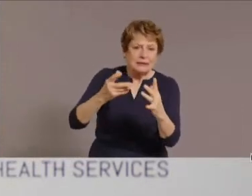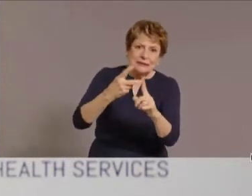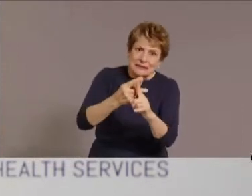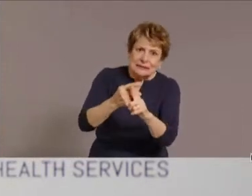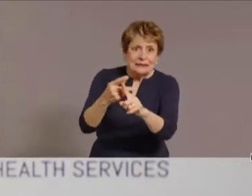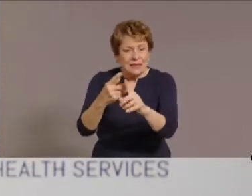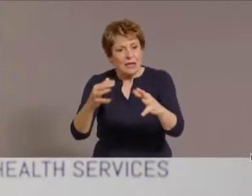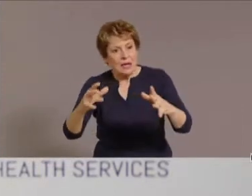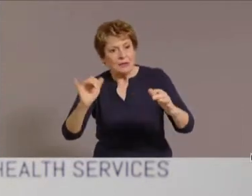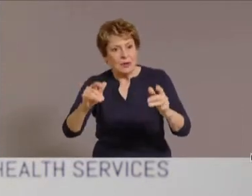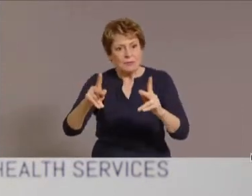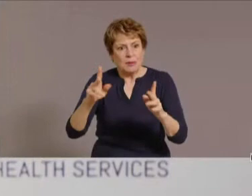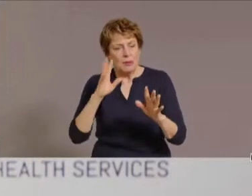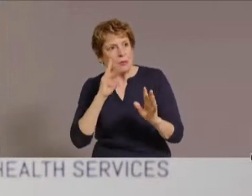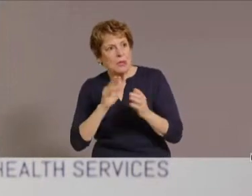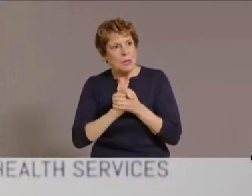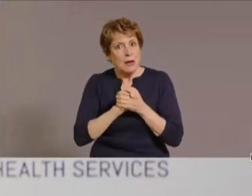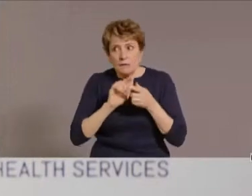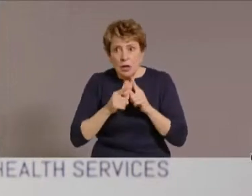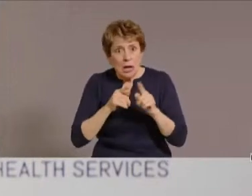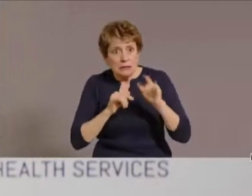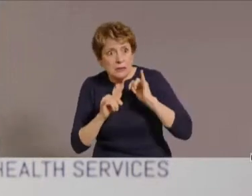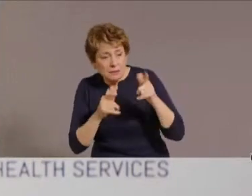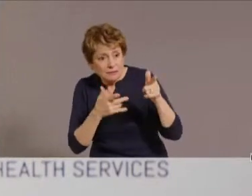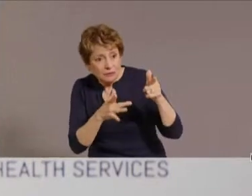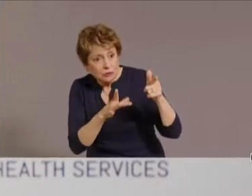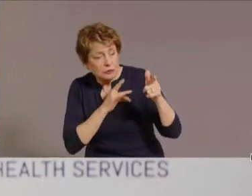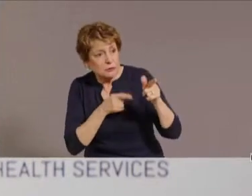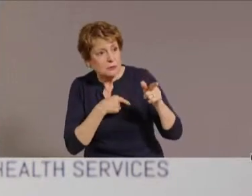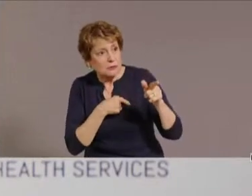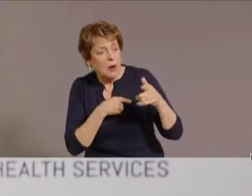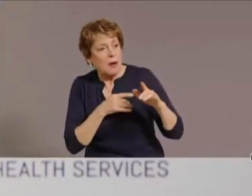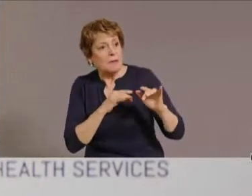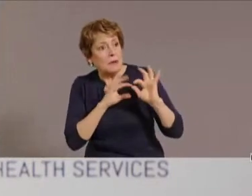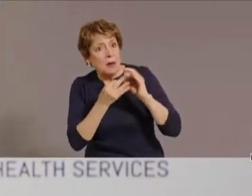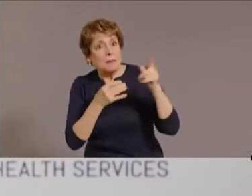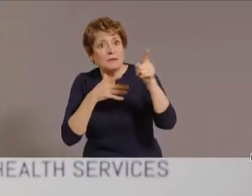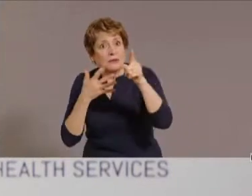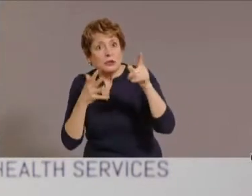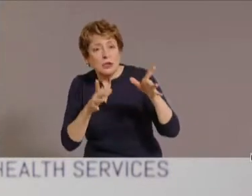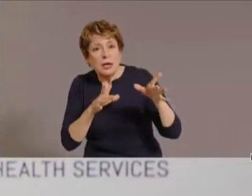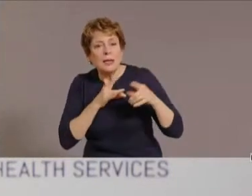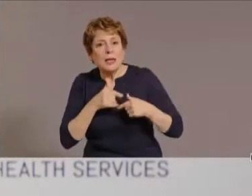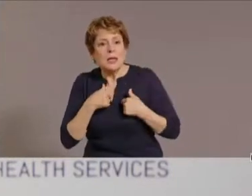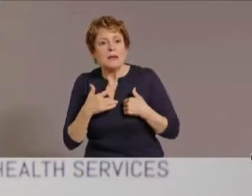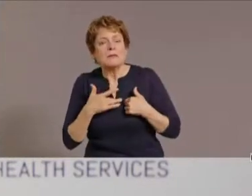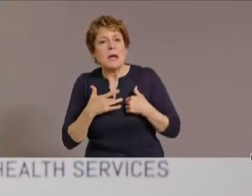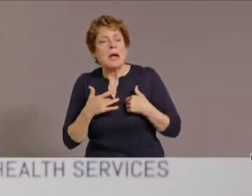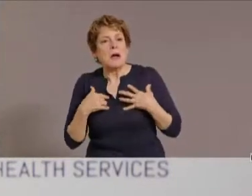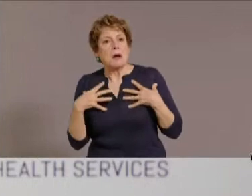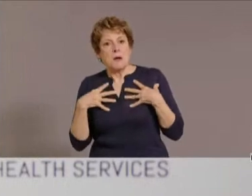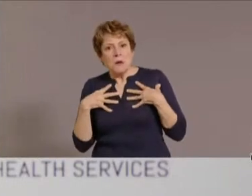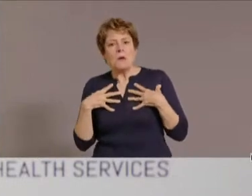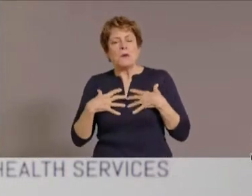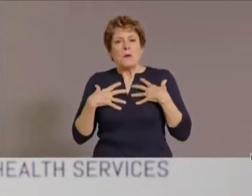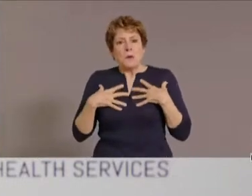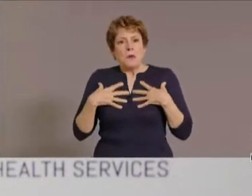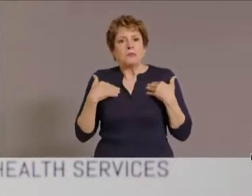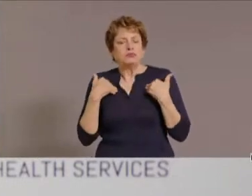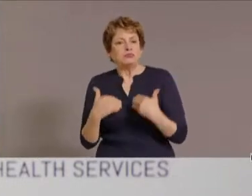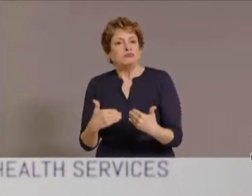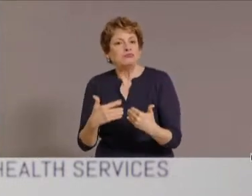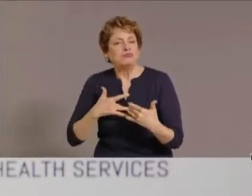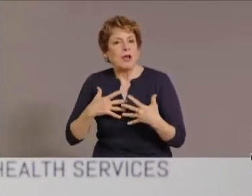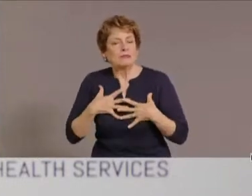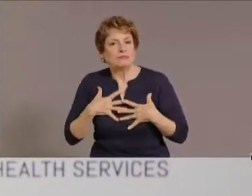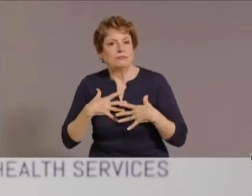trusted friends and loved ones getting the vaccine and still being safe, hopefully that will encourage them to do it too. Out